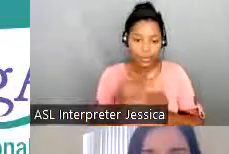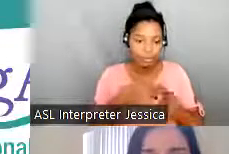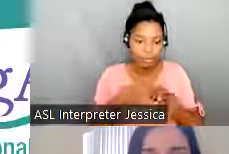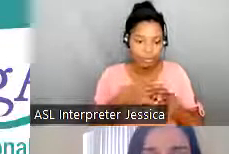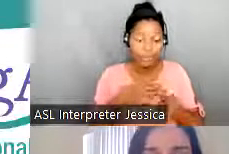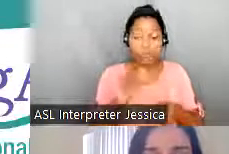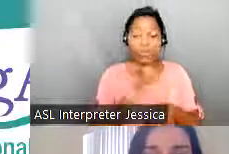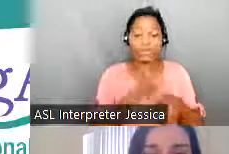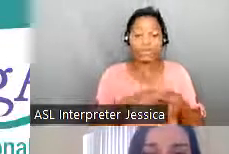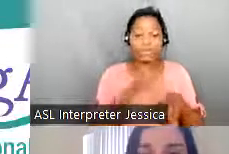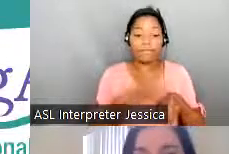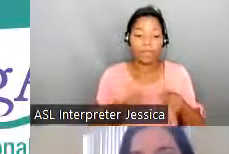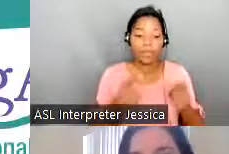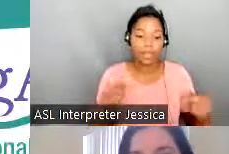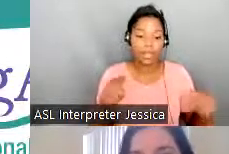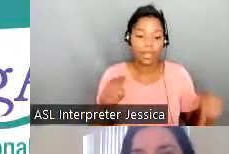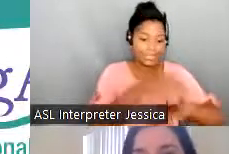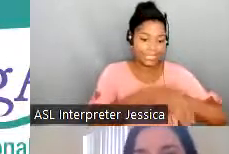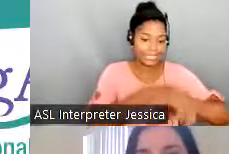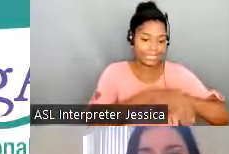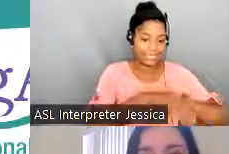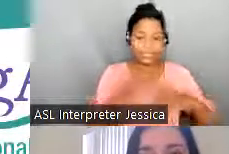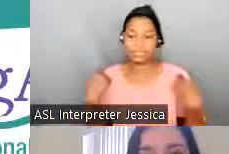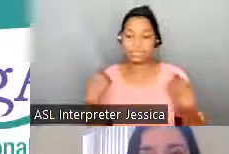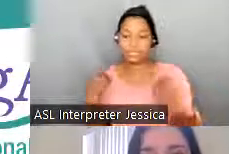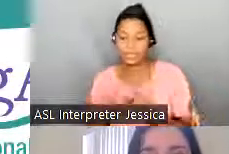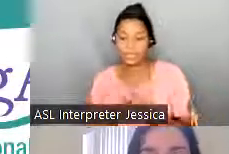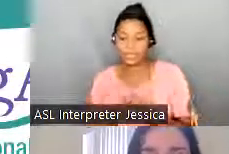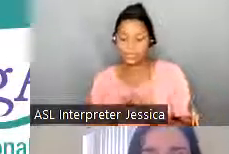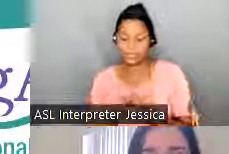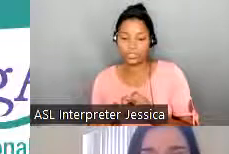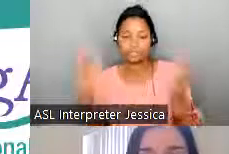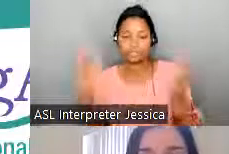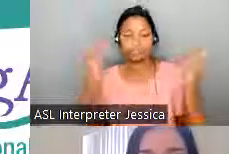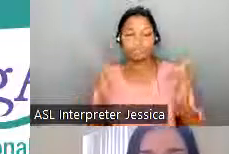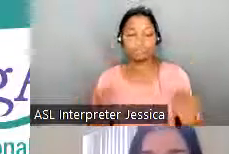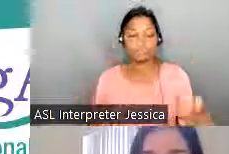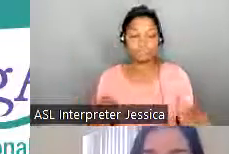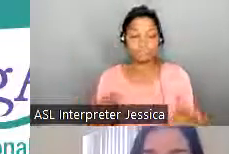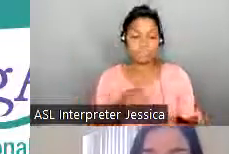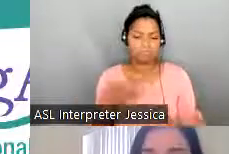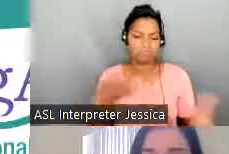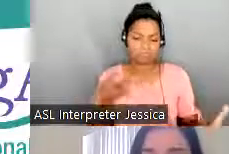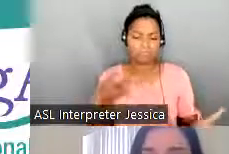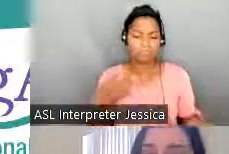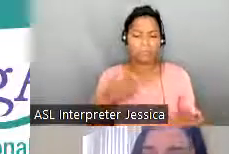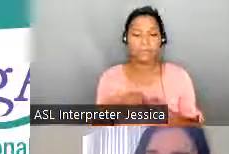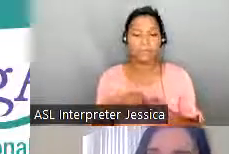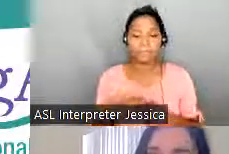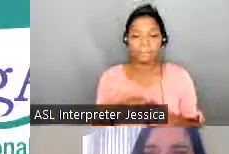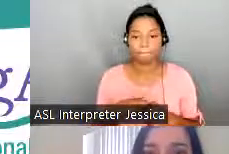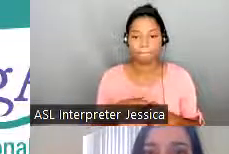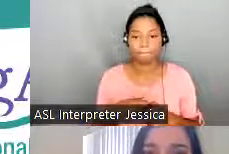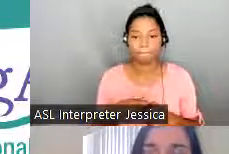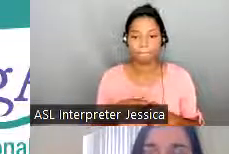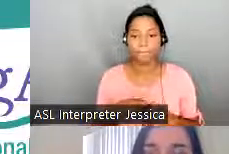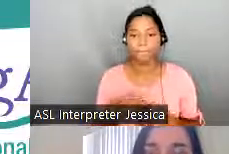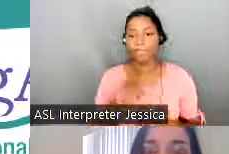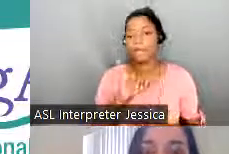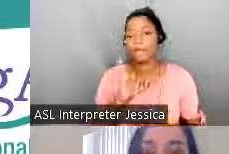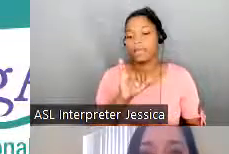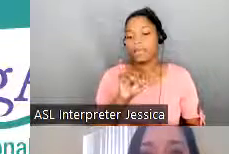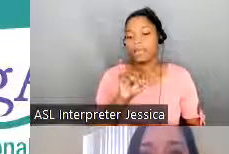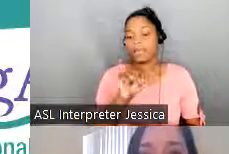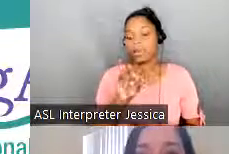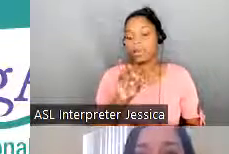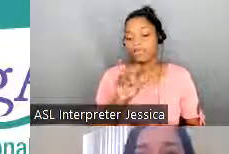Spanish. So on the next slide, I want to talk a little bit more about the ENGAGED Social Engagement Innovations Hub that I mentioned